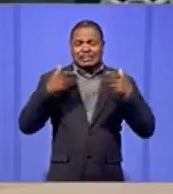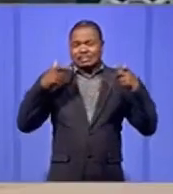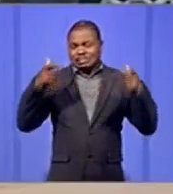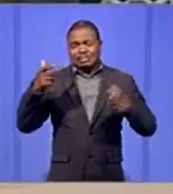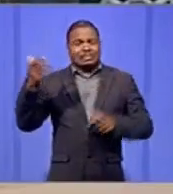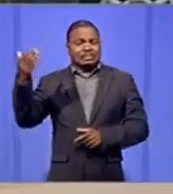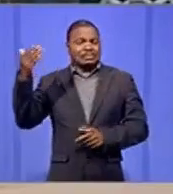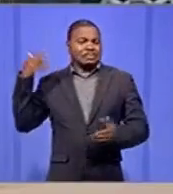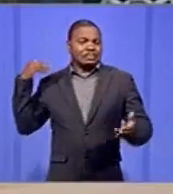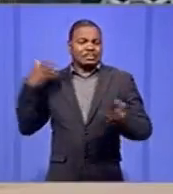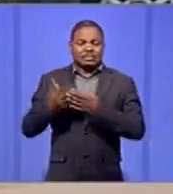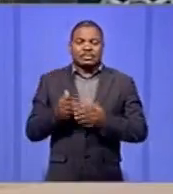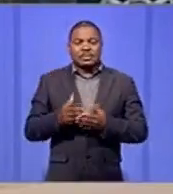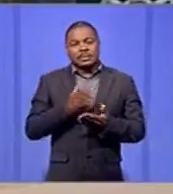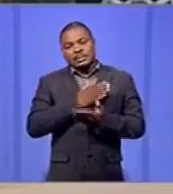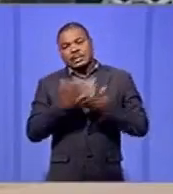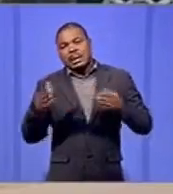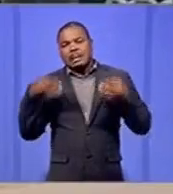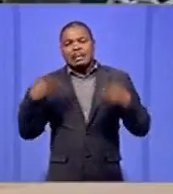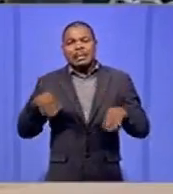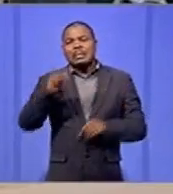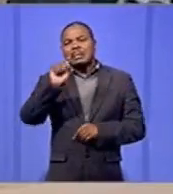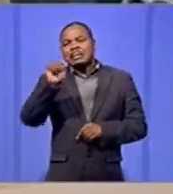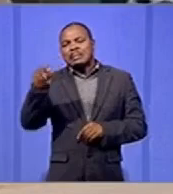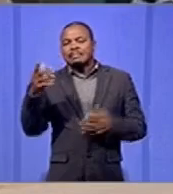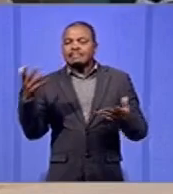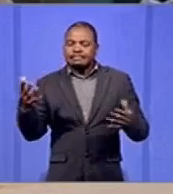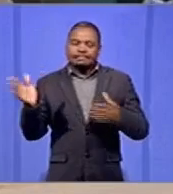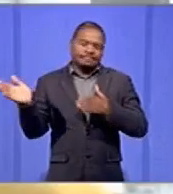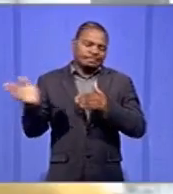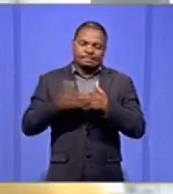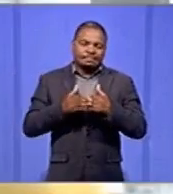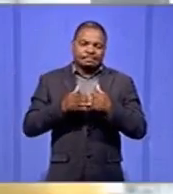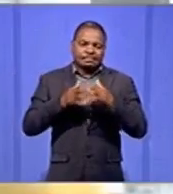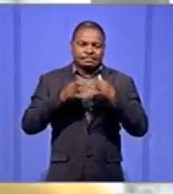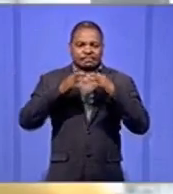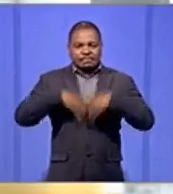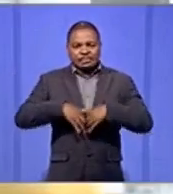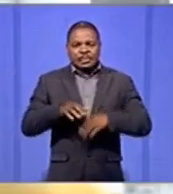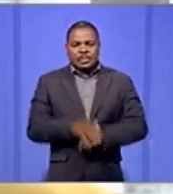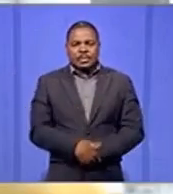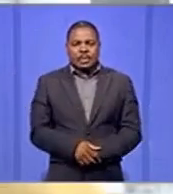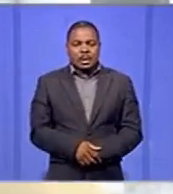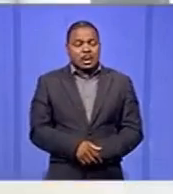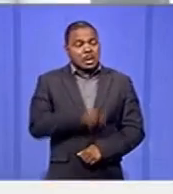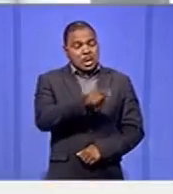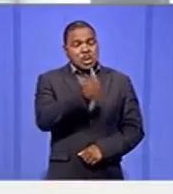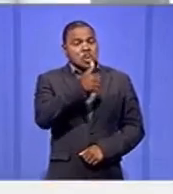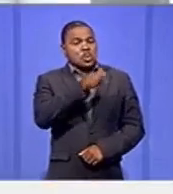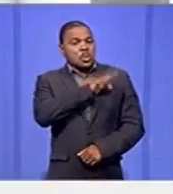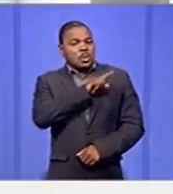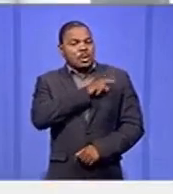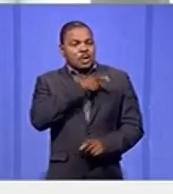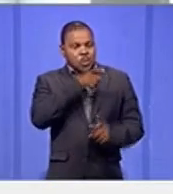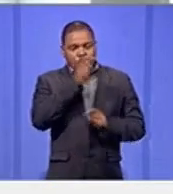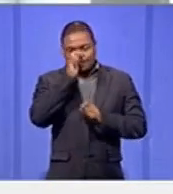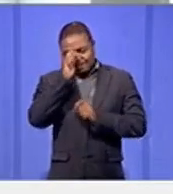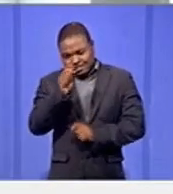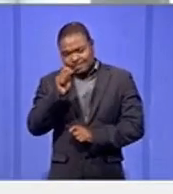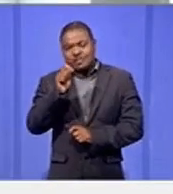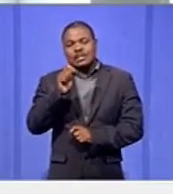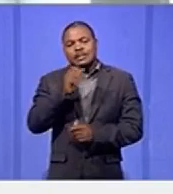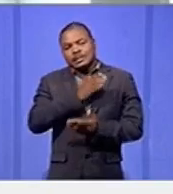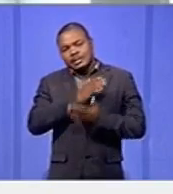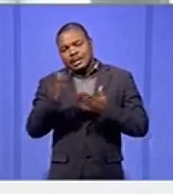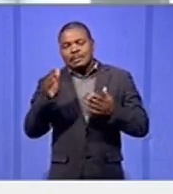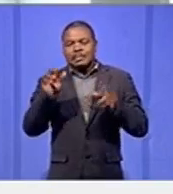e fetileng, mme tse ding tsa tsona di ile tsa tlameha ho kwalwa. It was good to at least acknowledge that there are some